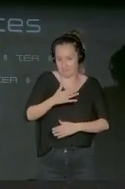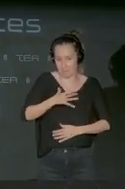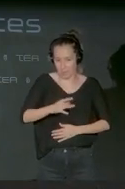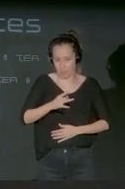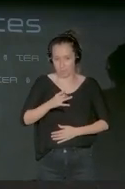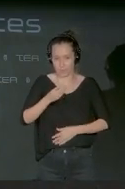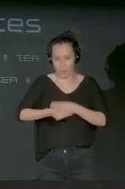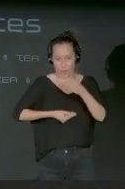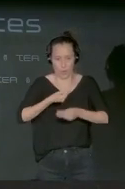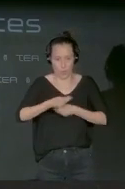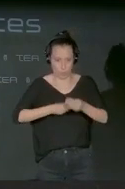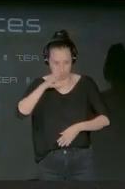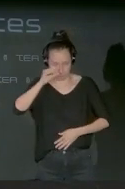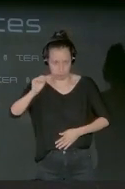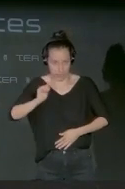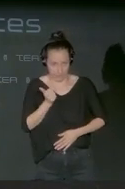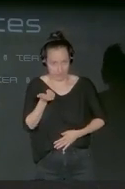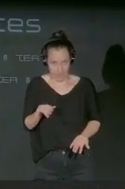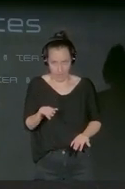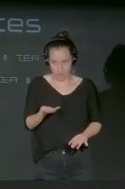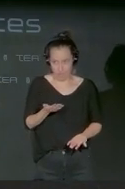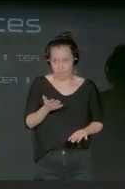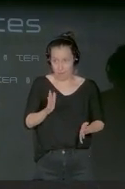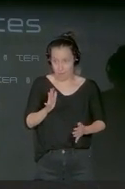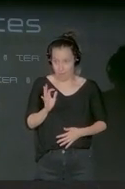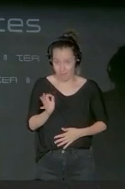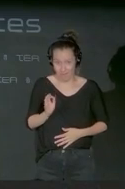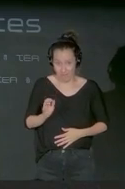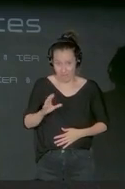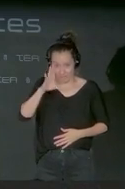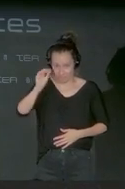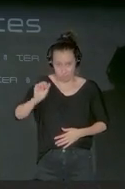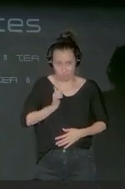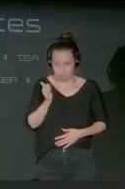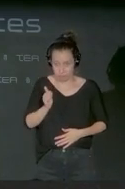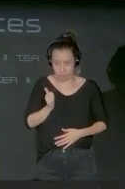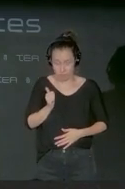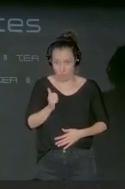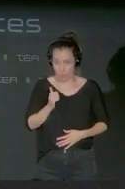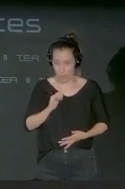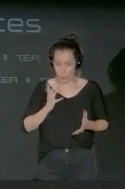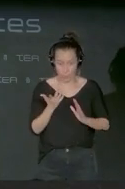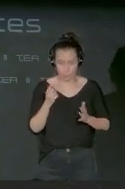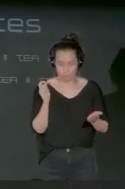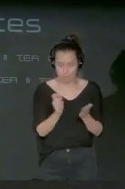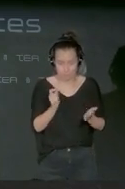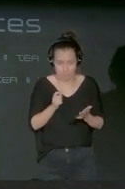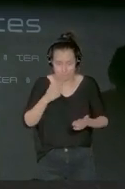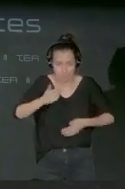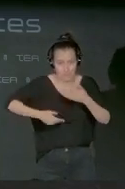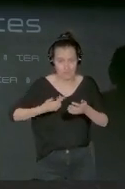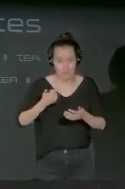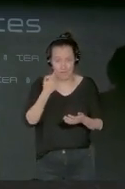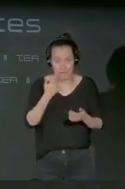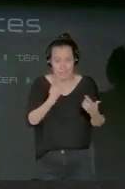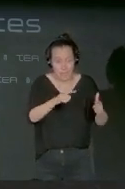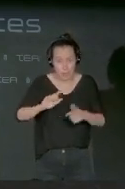to really foresee how it's going to impact our industry or indeed any industry. And in terms of the other challenges,